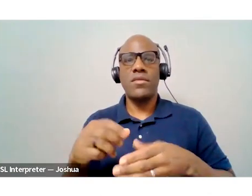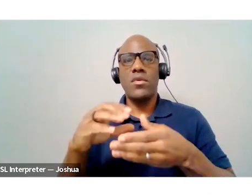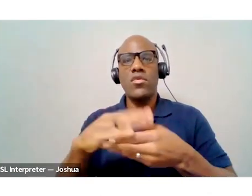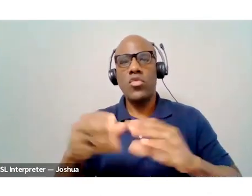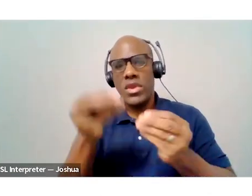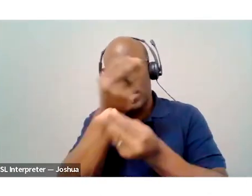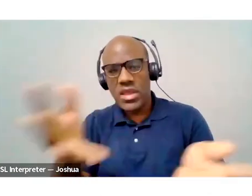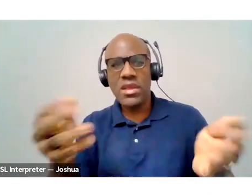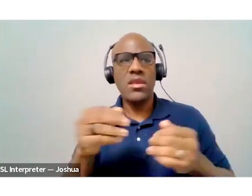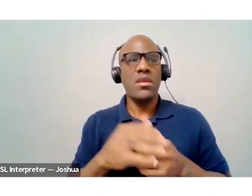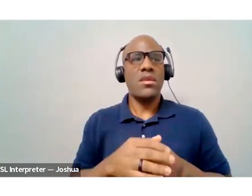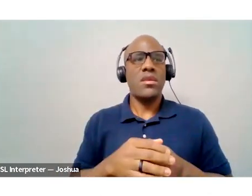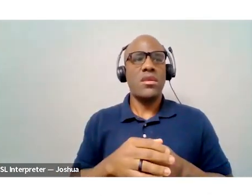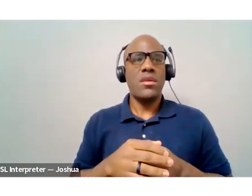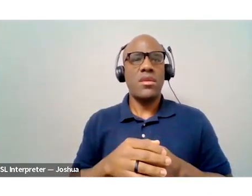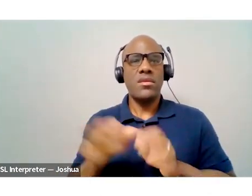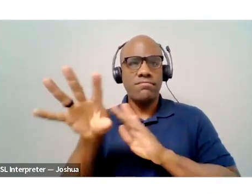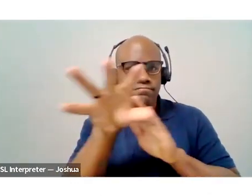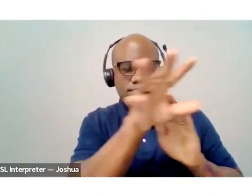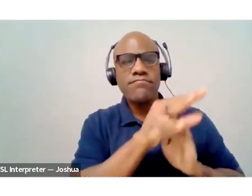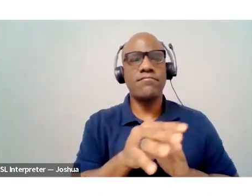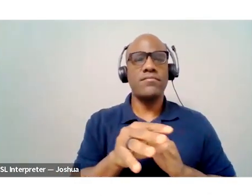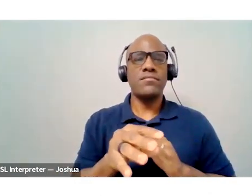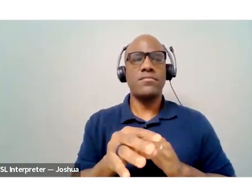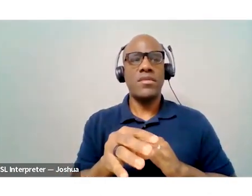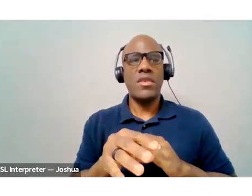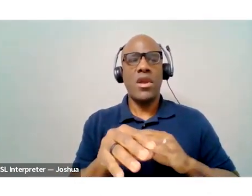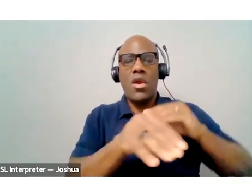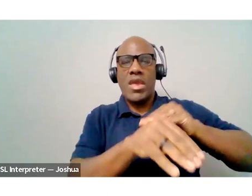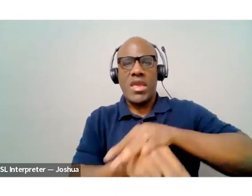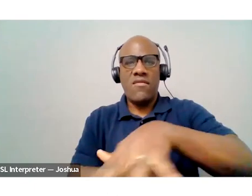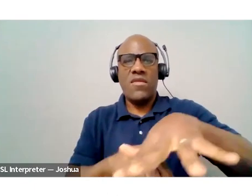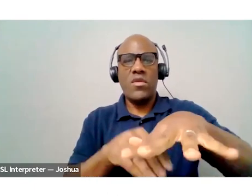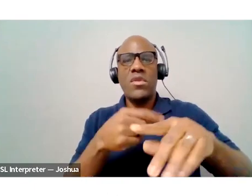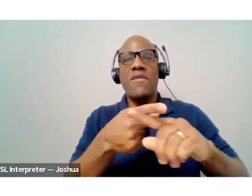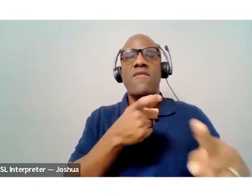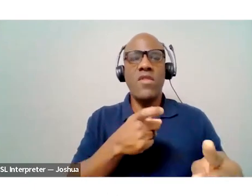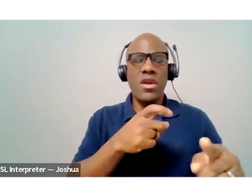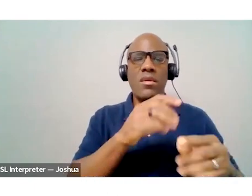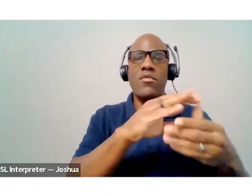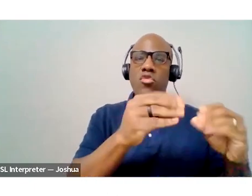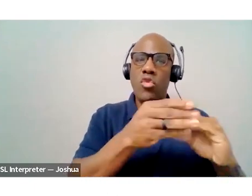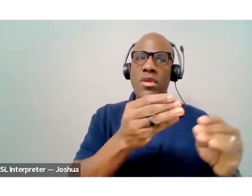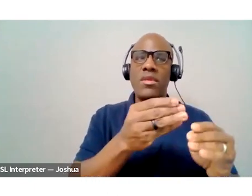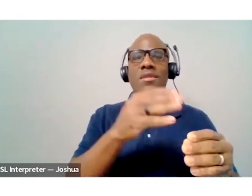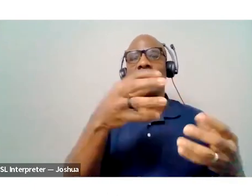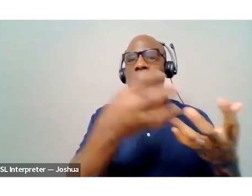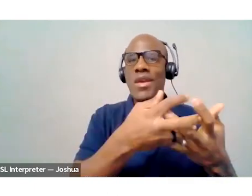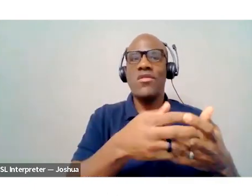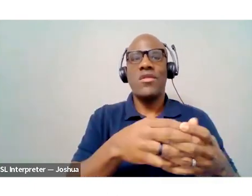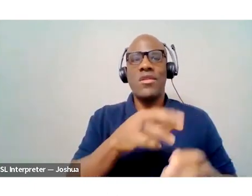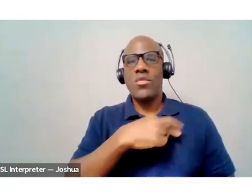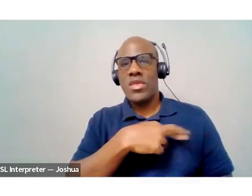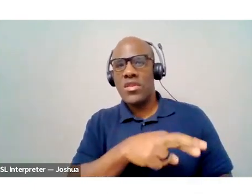what we absorbed and how stories are made through a race, class, gender, religion framework. And so we